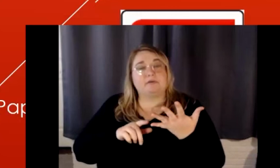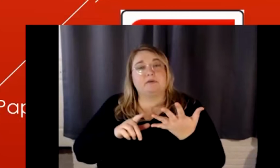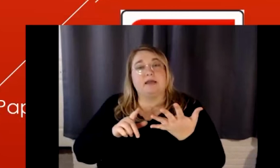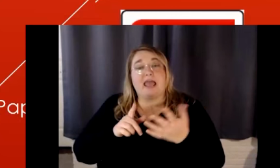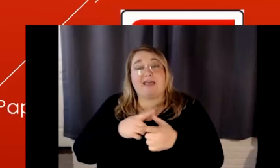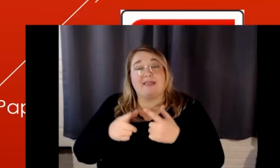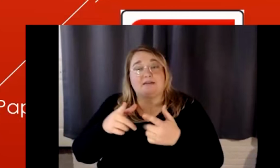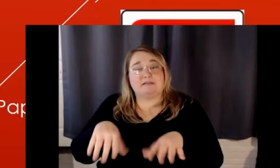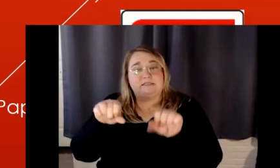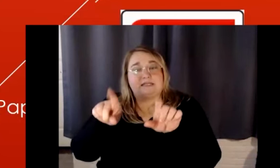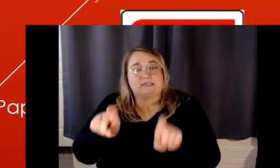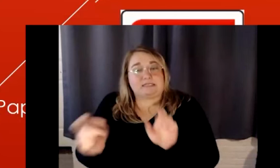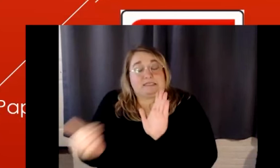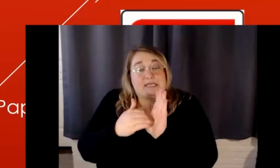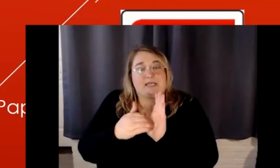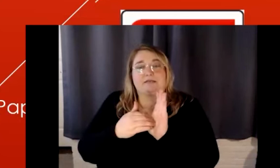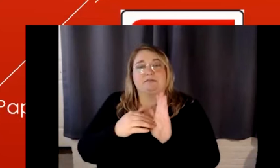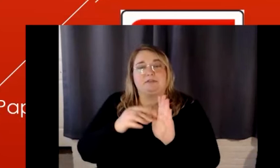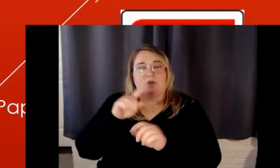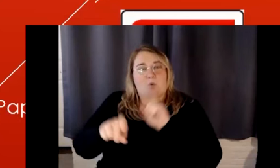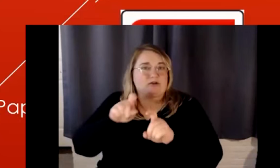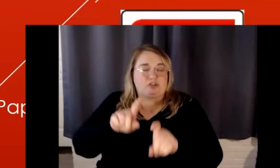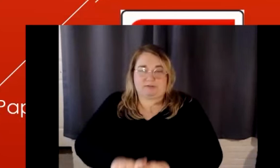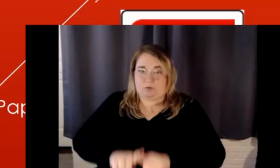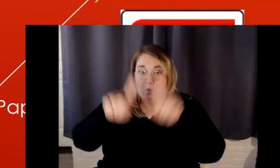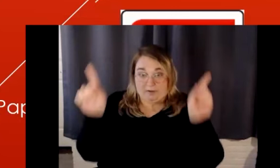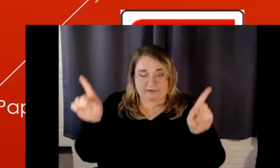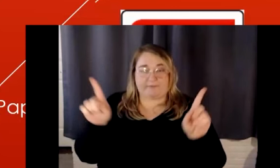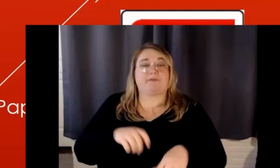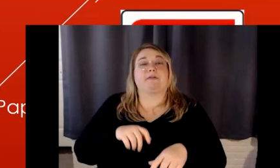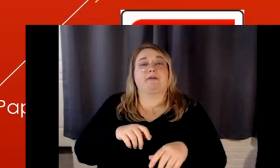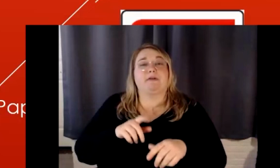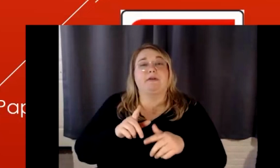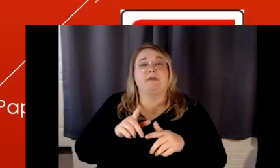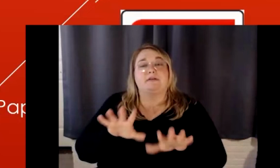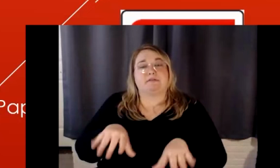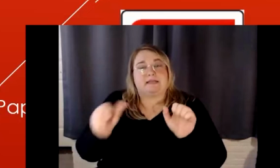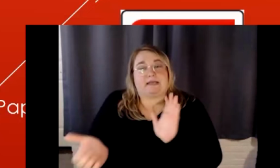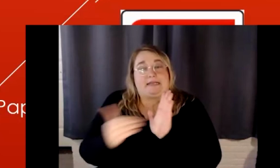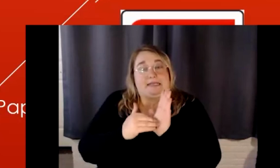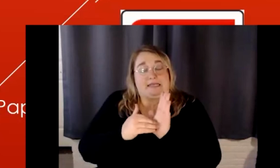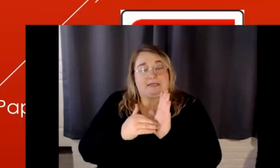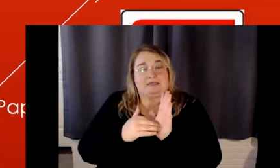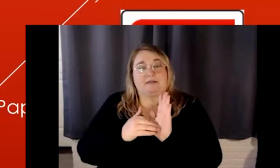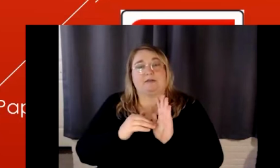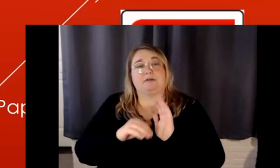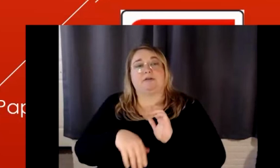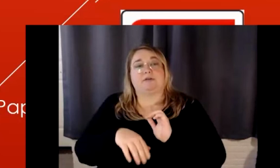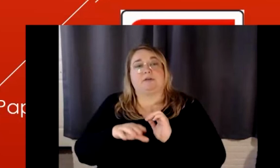questions. And then when I was ready, I could take the final. Now, by the time I was done, I had dug pretty